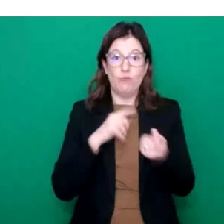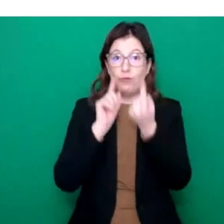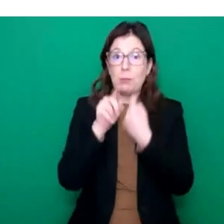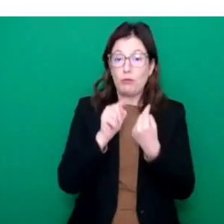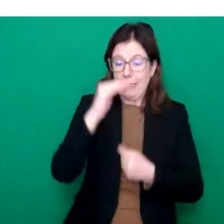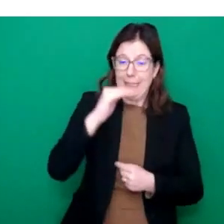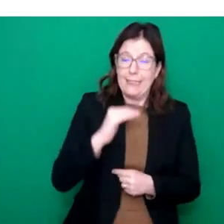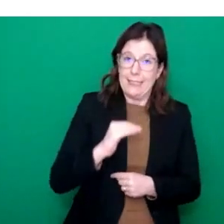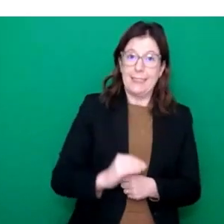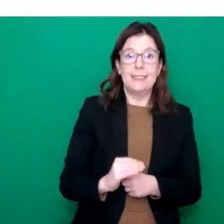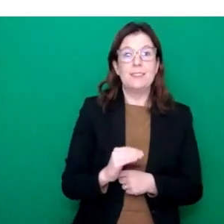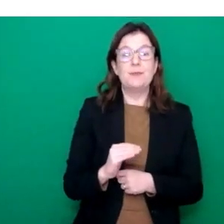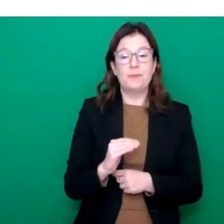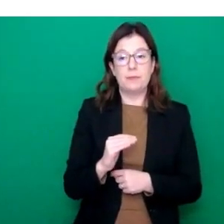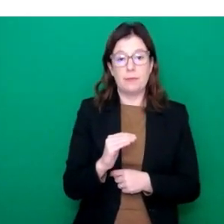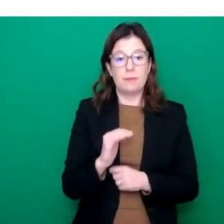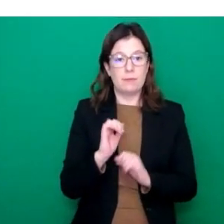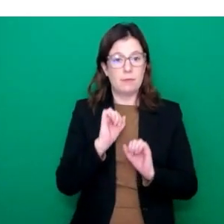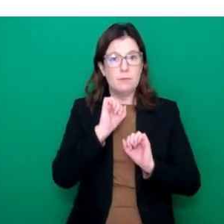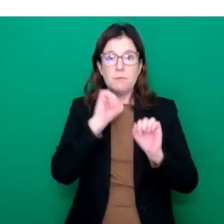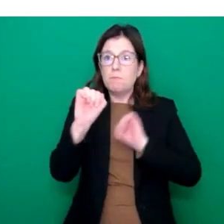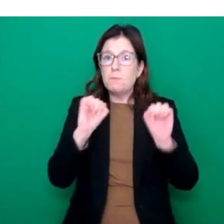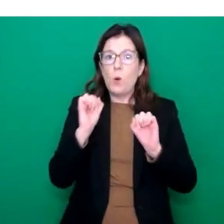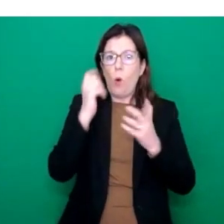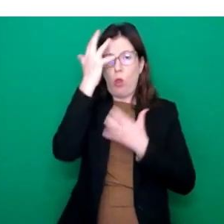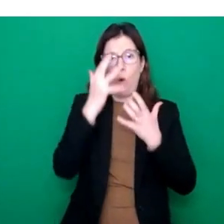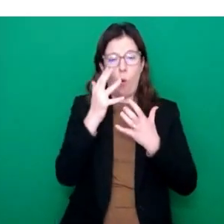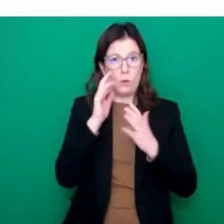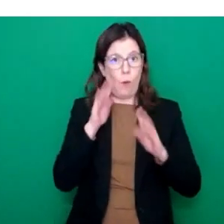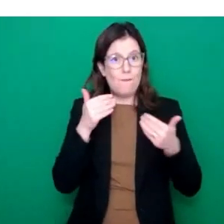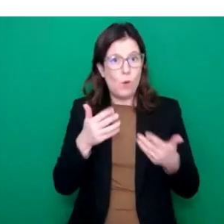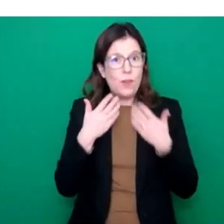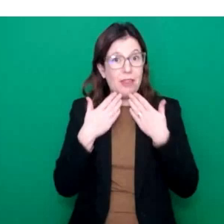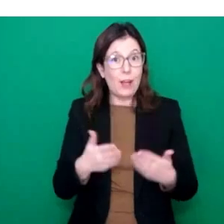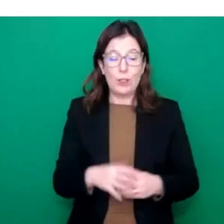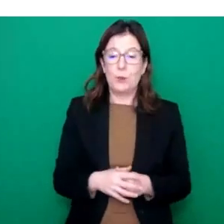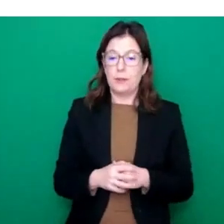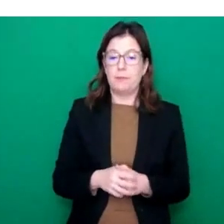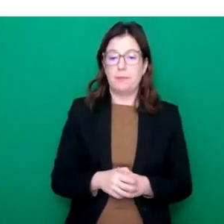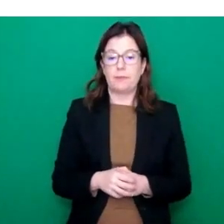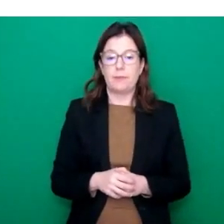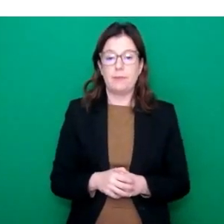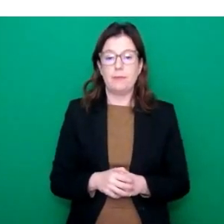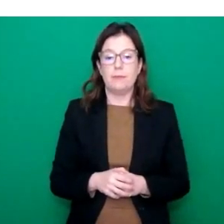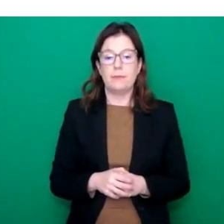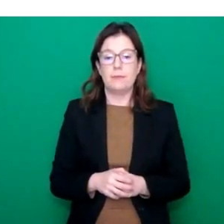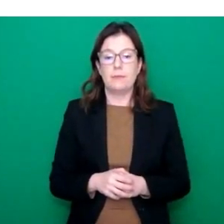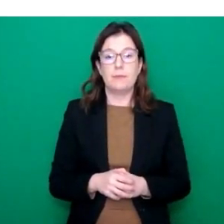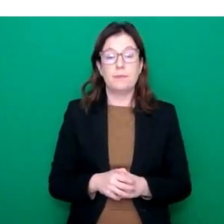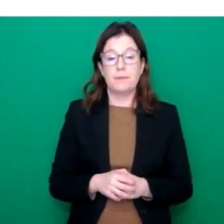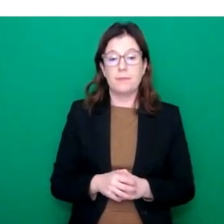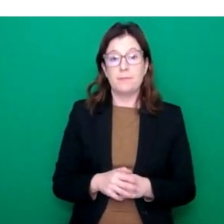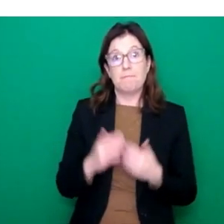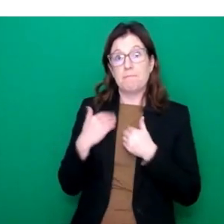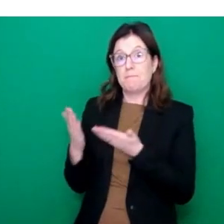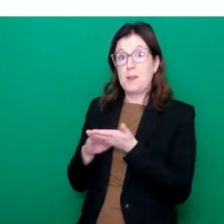we'll certainly be looking at all the thoughts that come into us. So thank you very much for participating in that. I'm going to hand back over now to